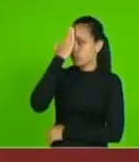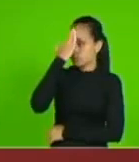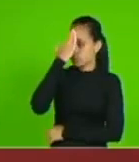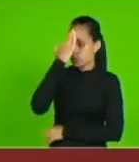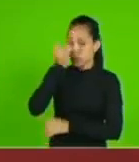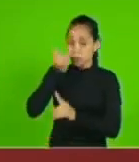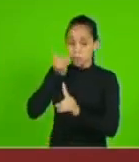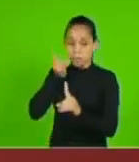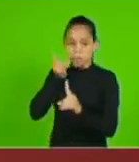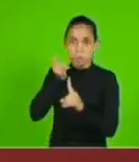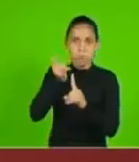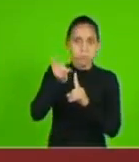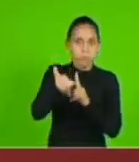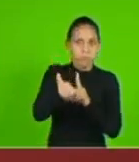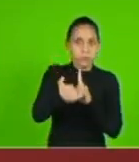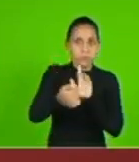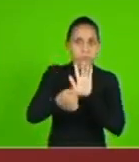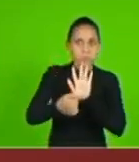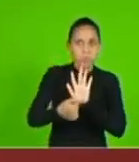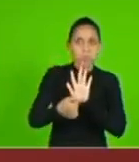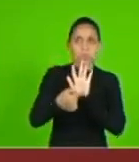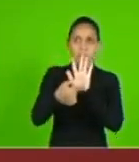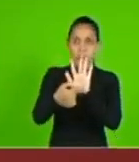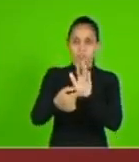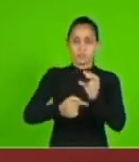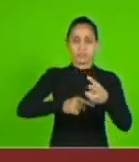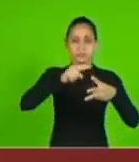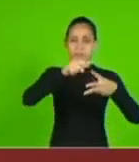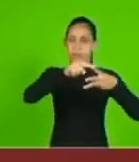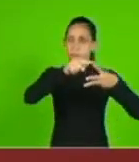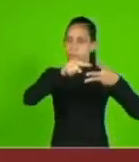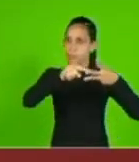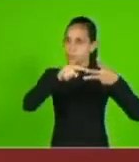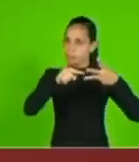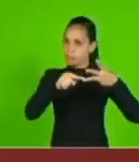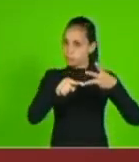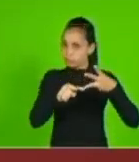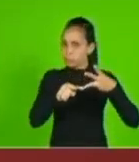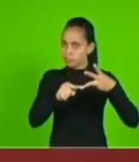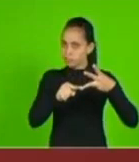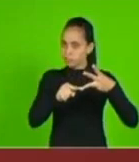the prophecy points out to three segments.